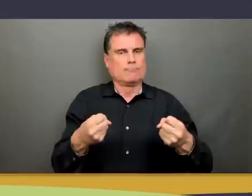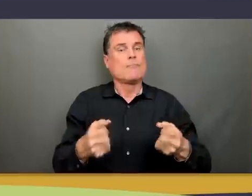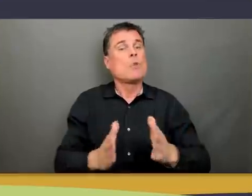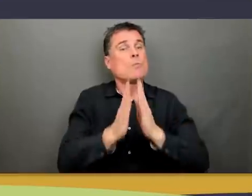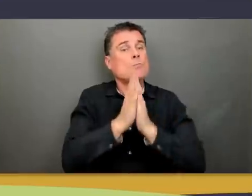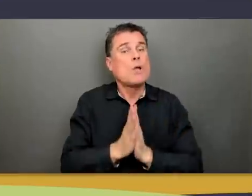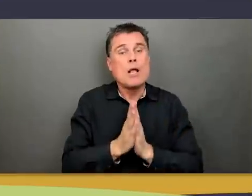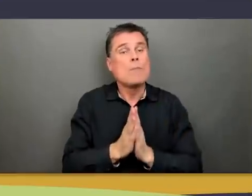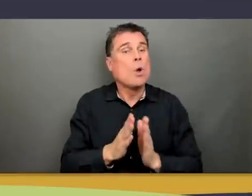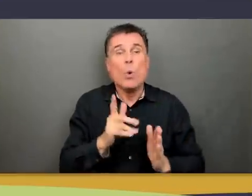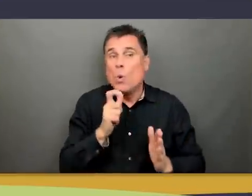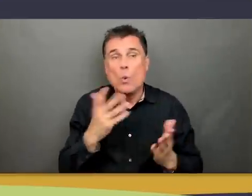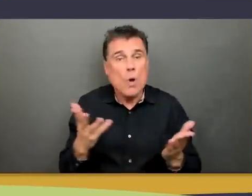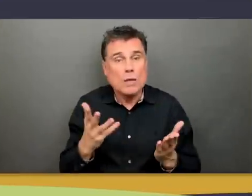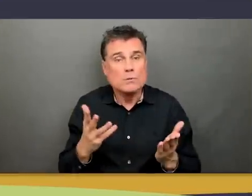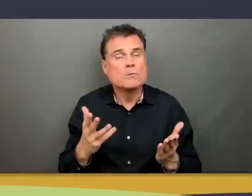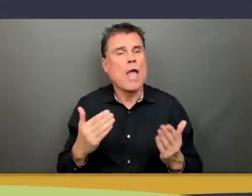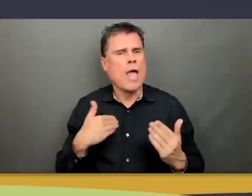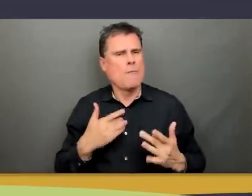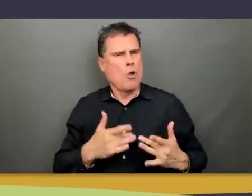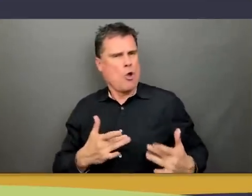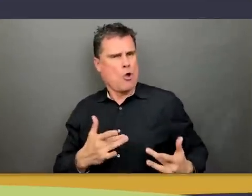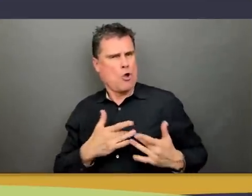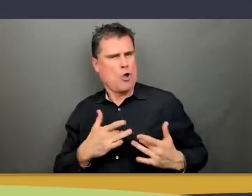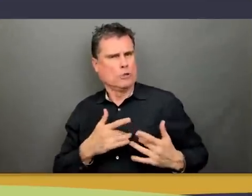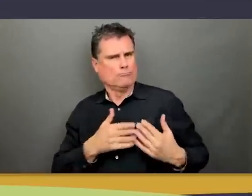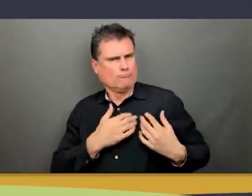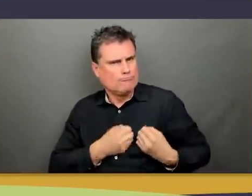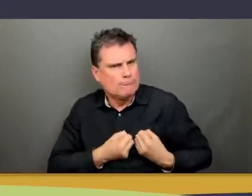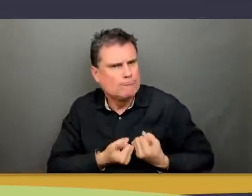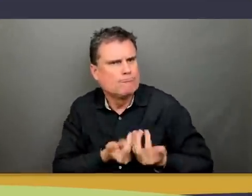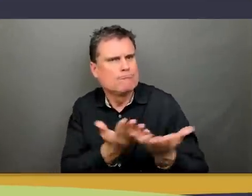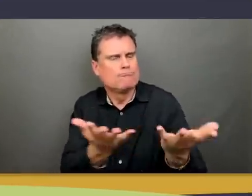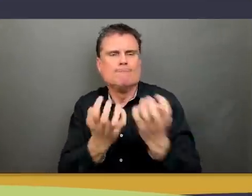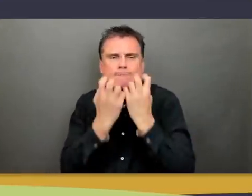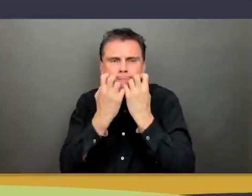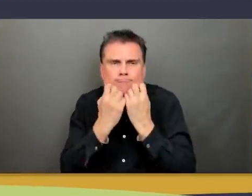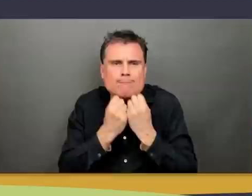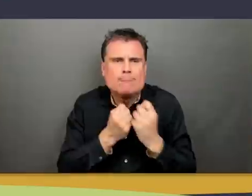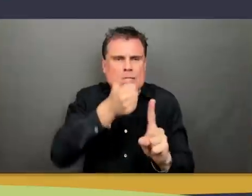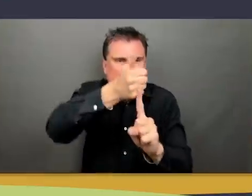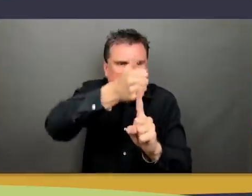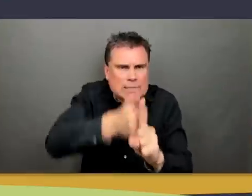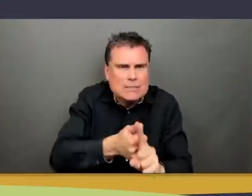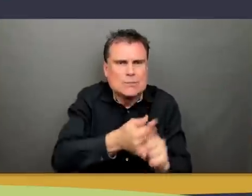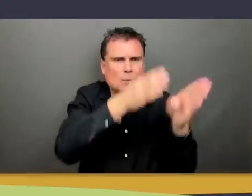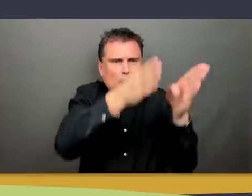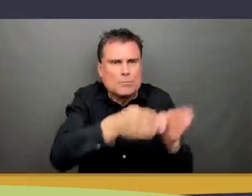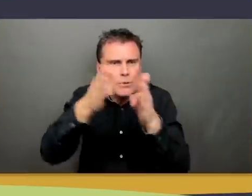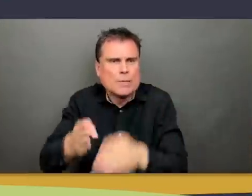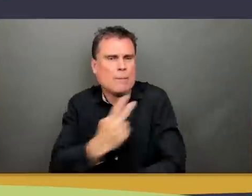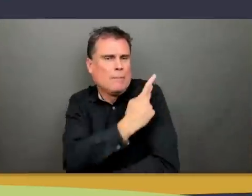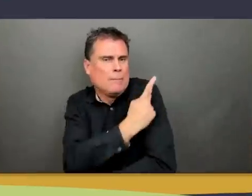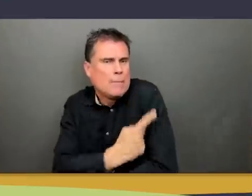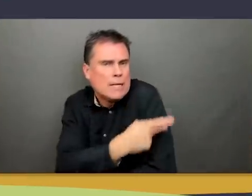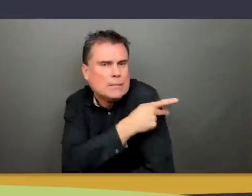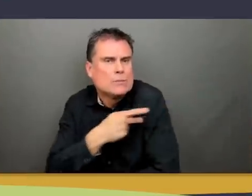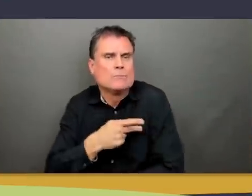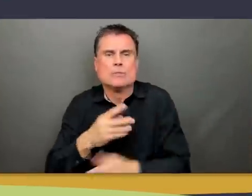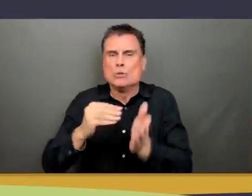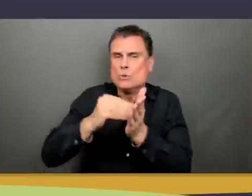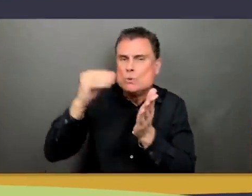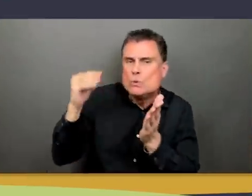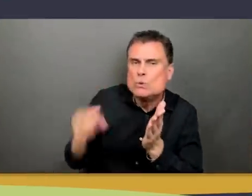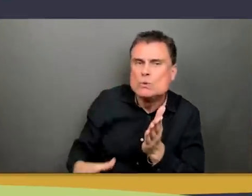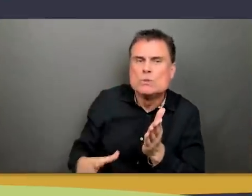patient, client, student, child, for the hands who hold the protest signs,